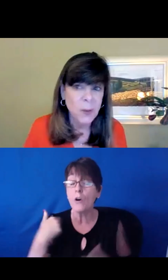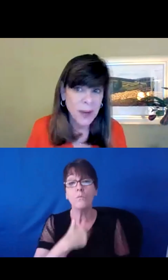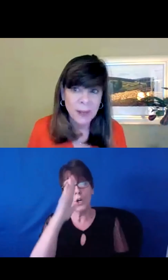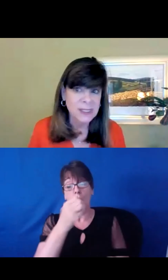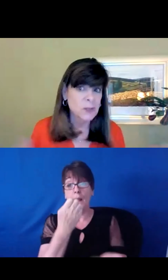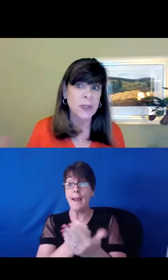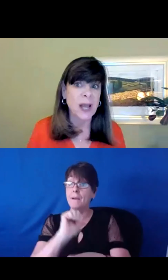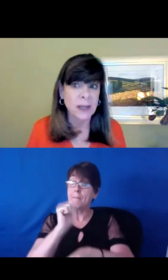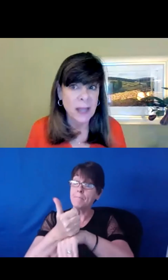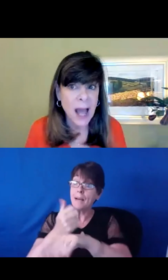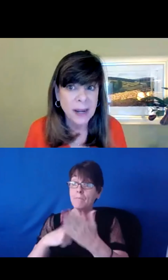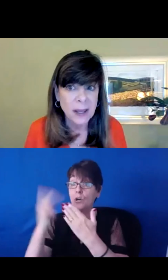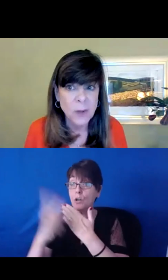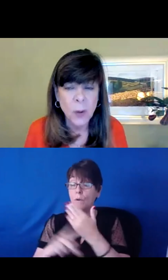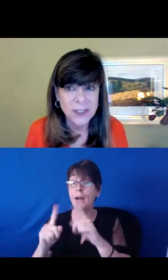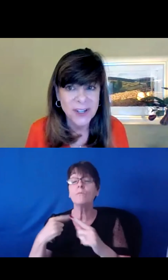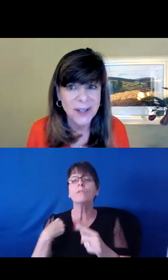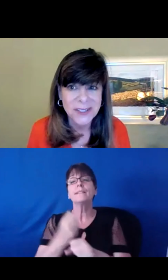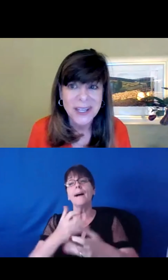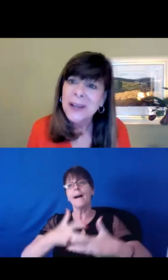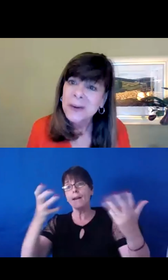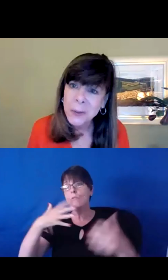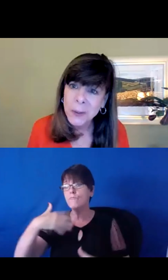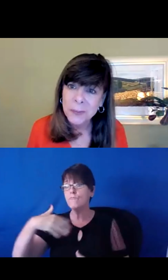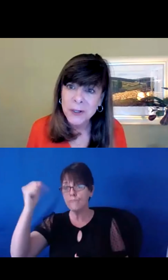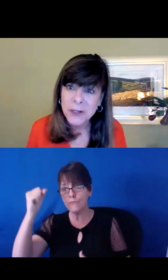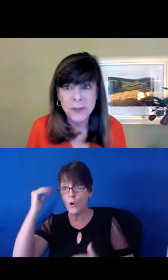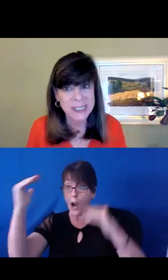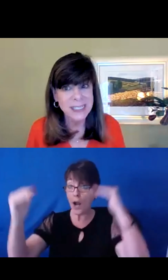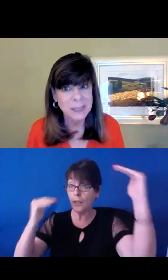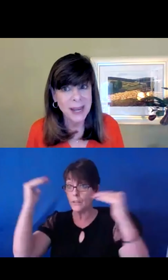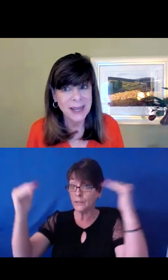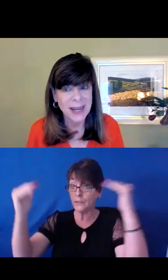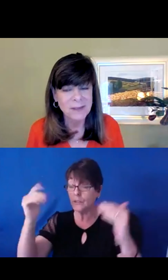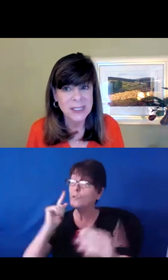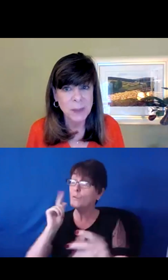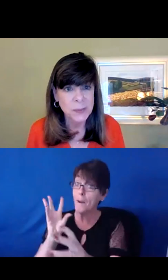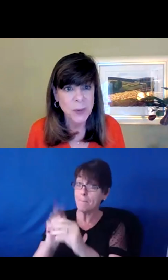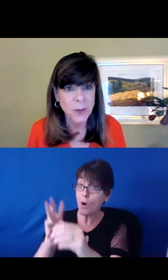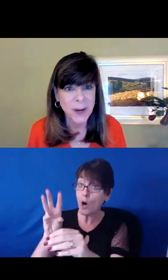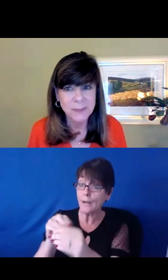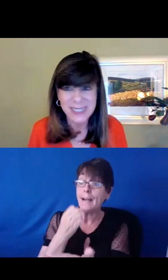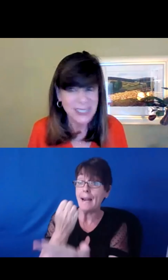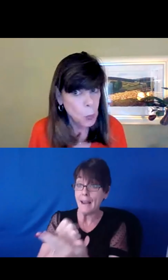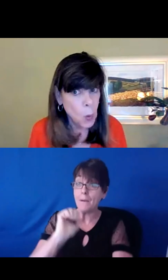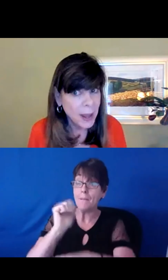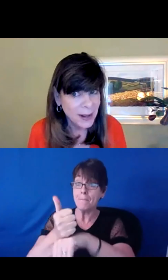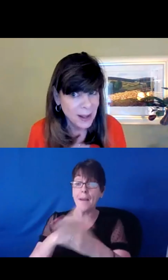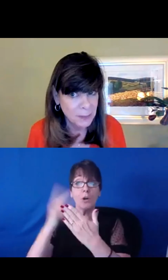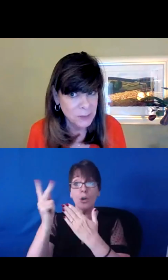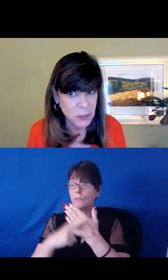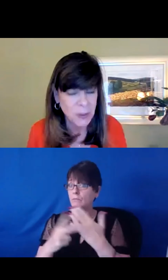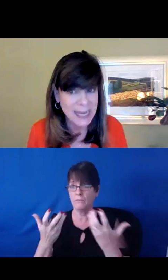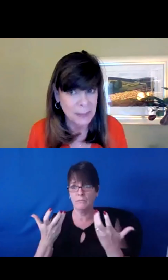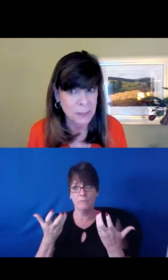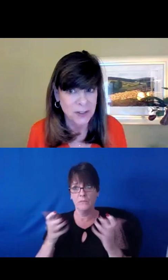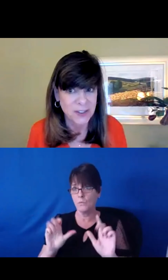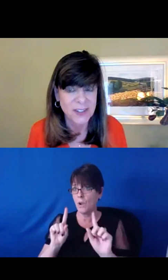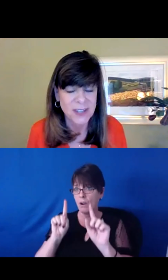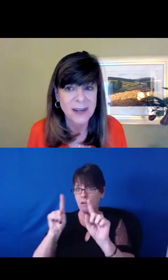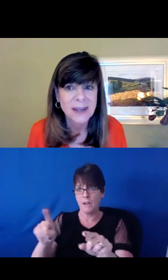evidence-based programs is we got a lot of older adults who were participating in evidence-based programs that didn't want to come to